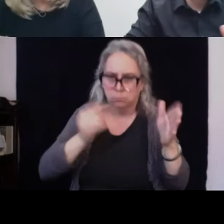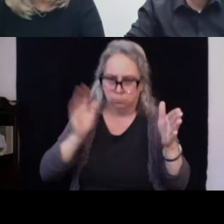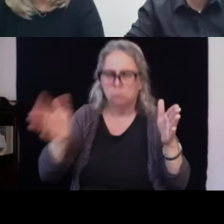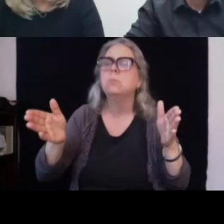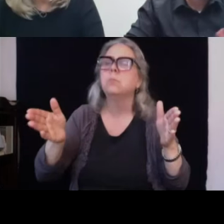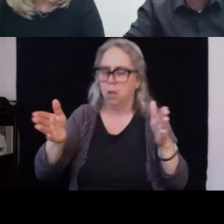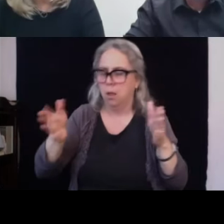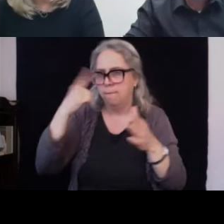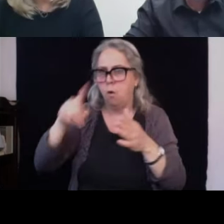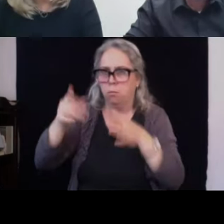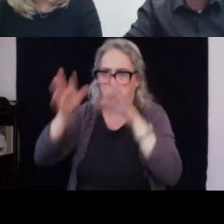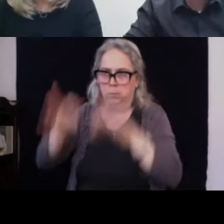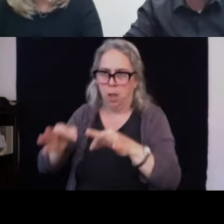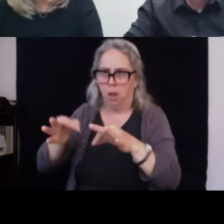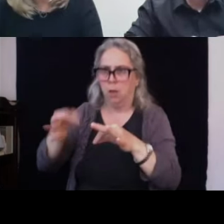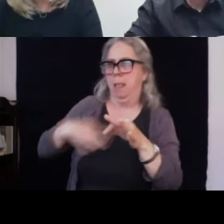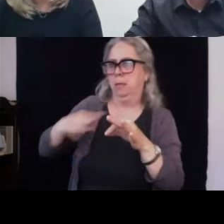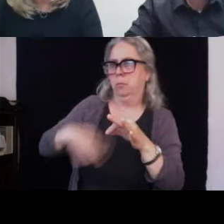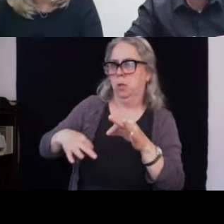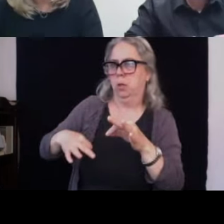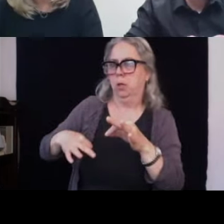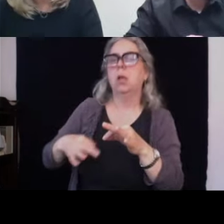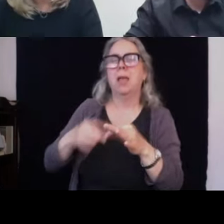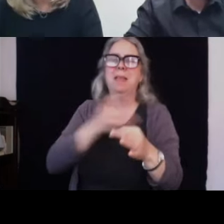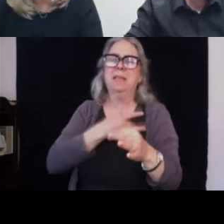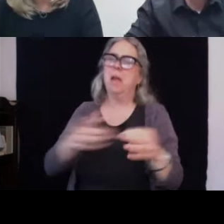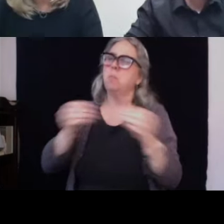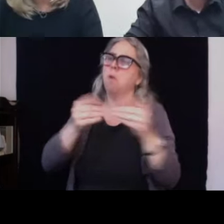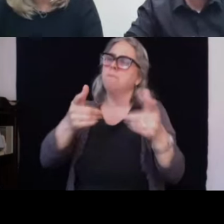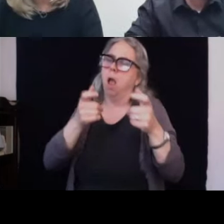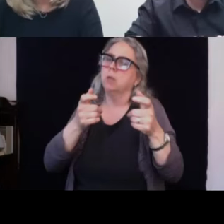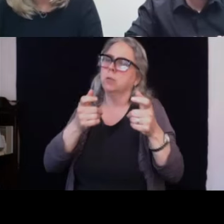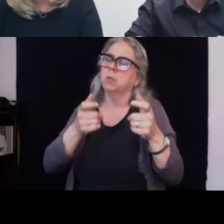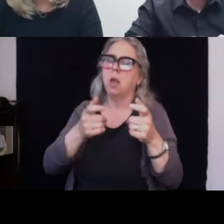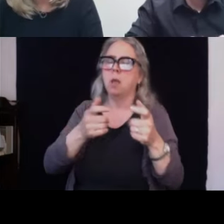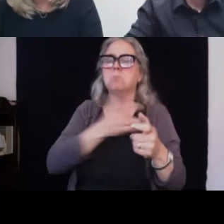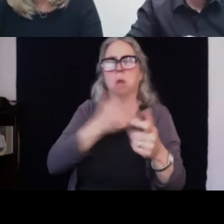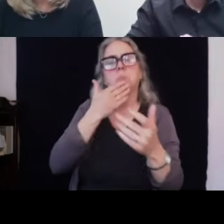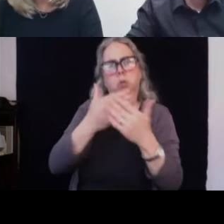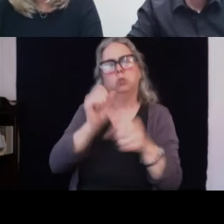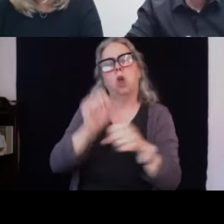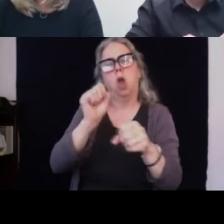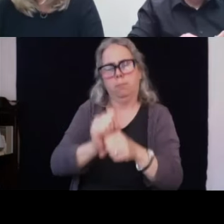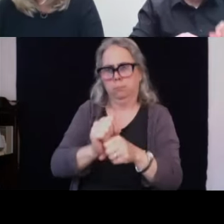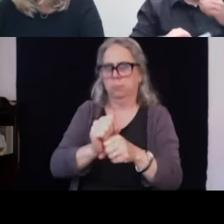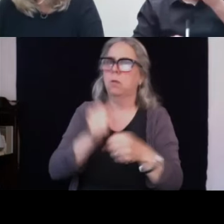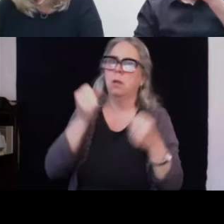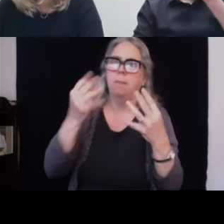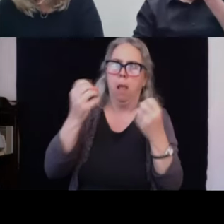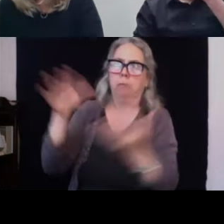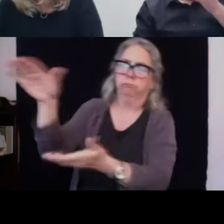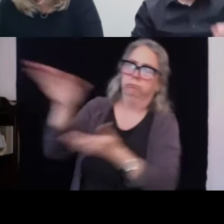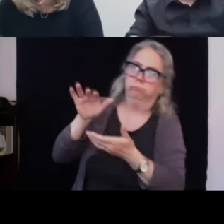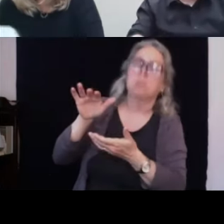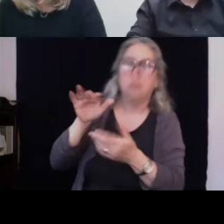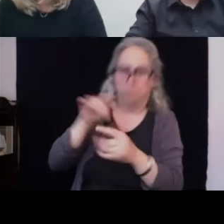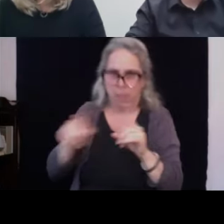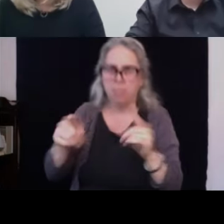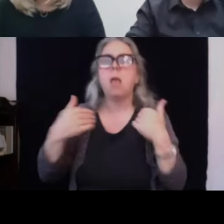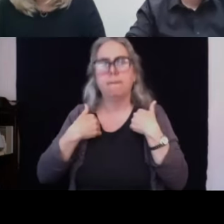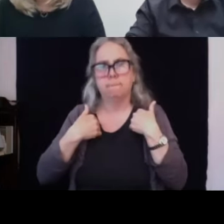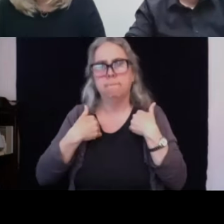Very often, they're much faster than that. They do a great job getting through that with so many, but they do have up to